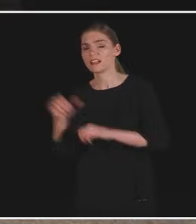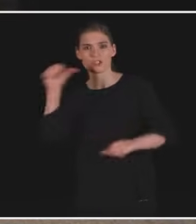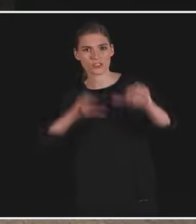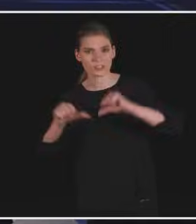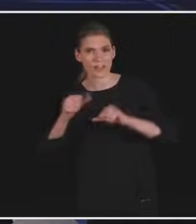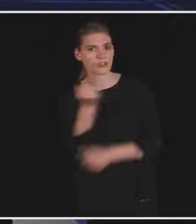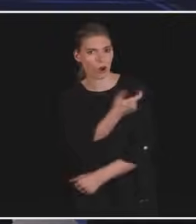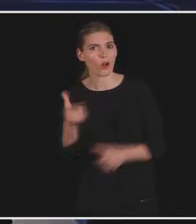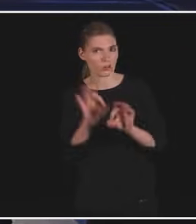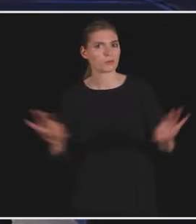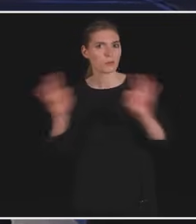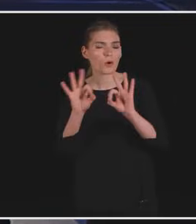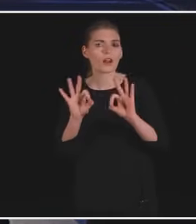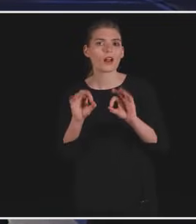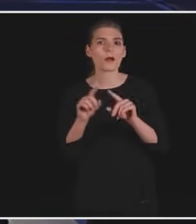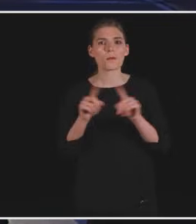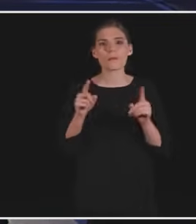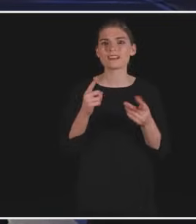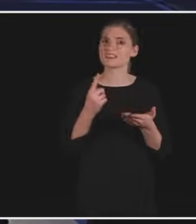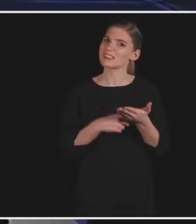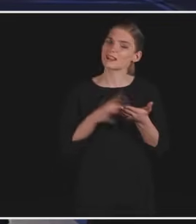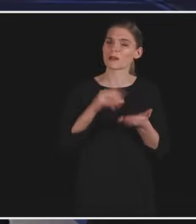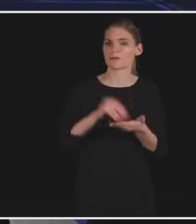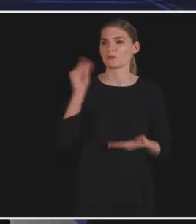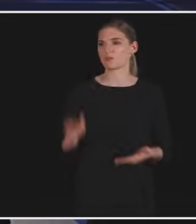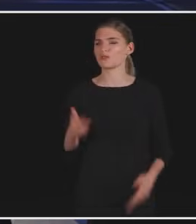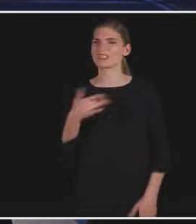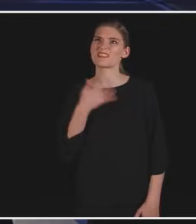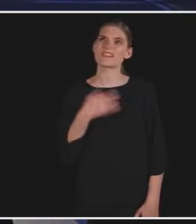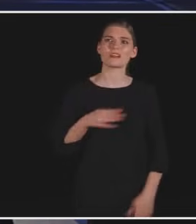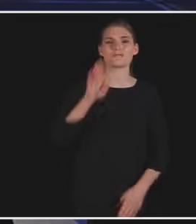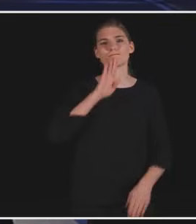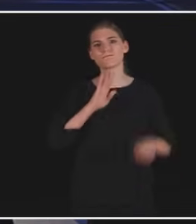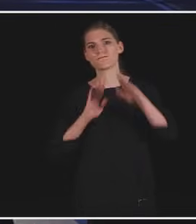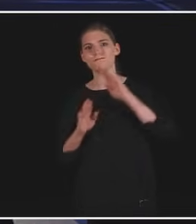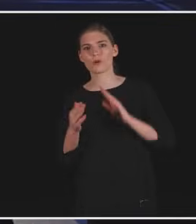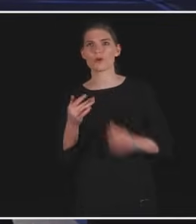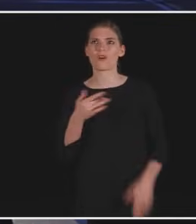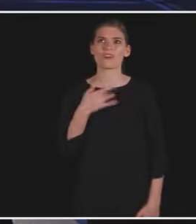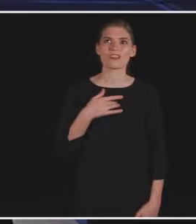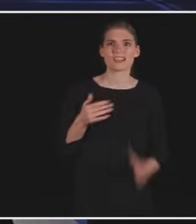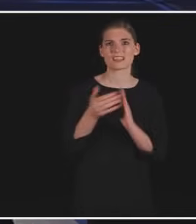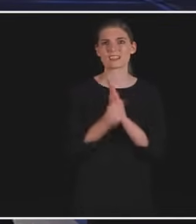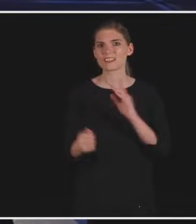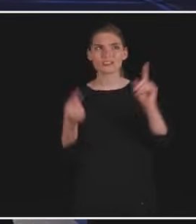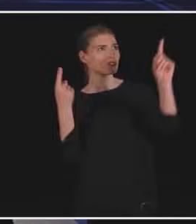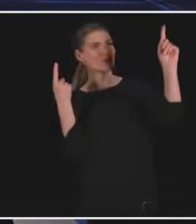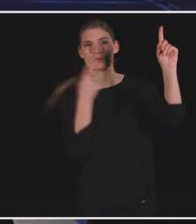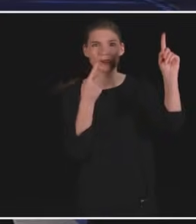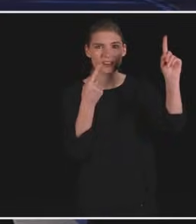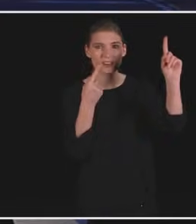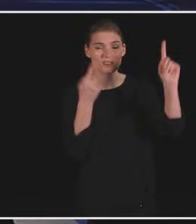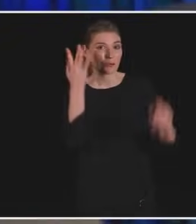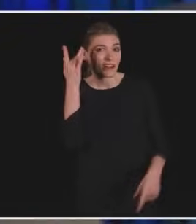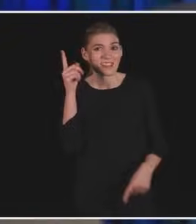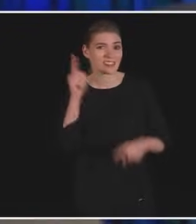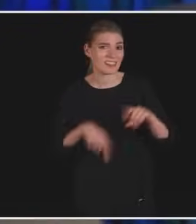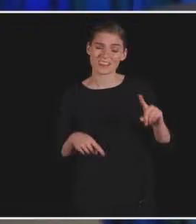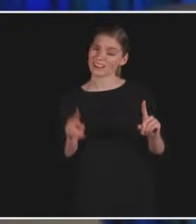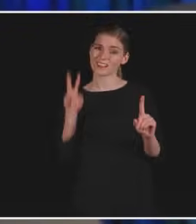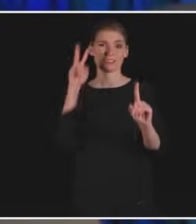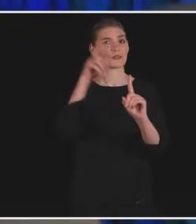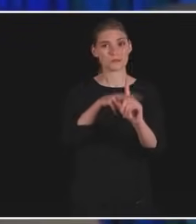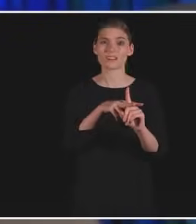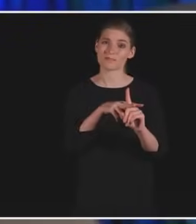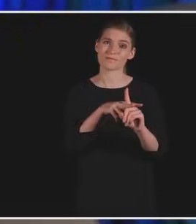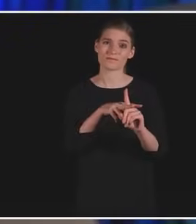or calculus. But the reason that students sometimes get frustrated or start to feel that these subjects are useless is because